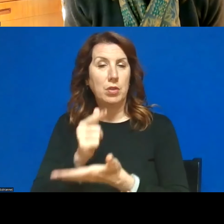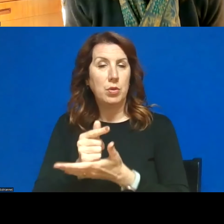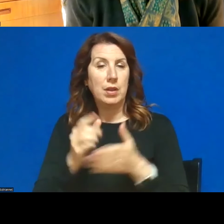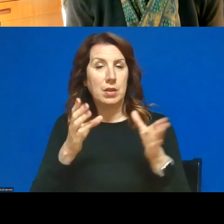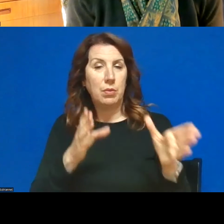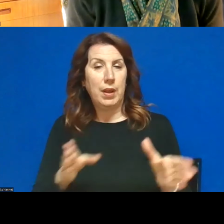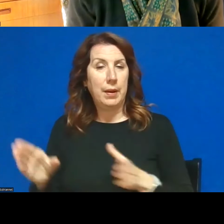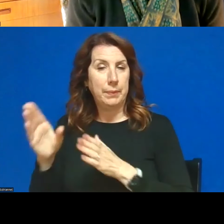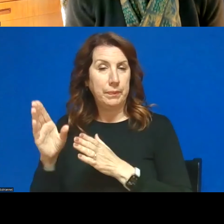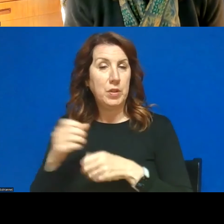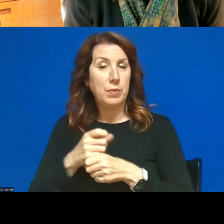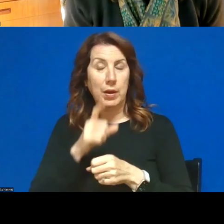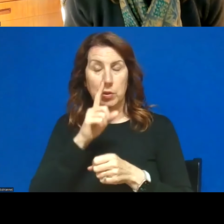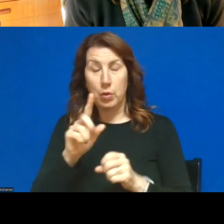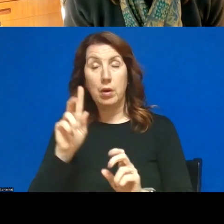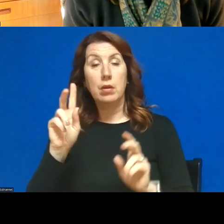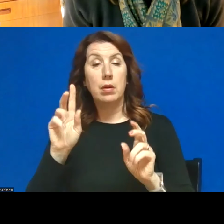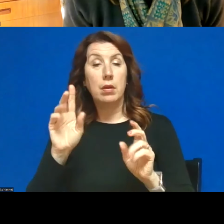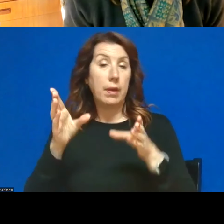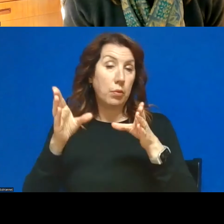make sure that the individual has a